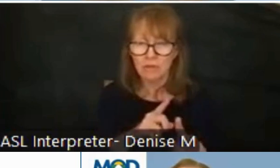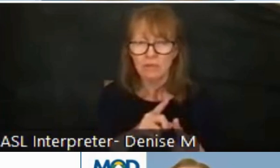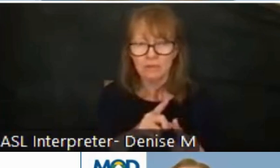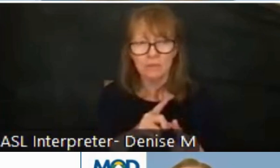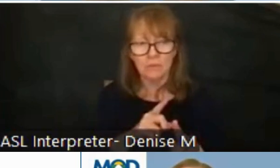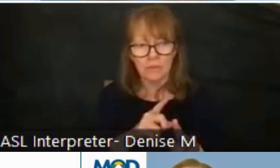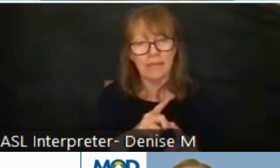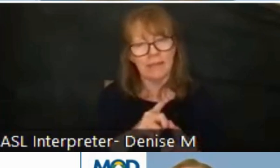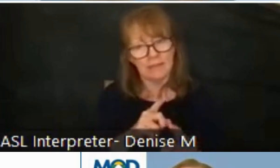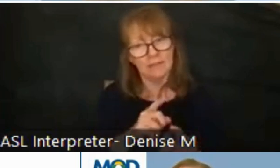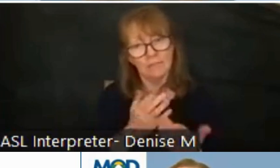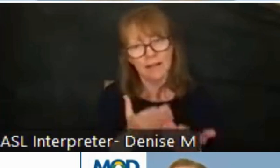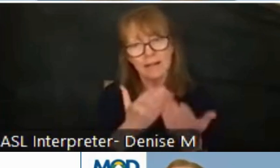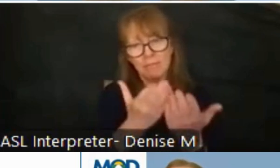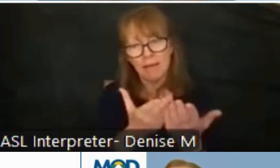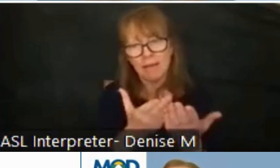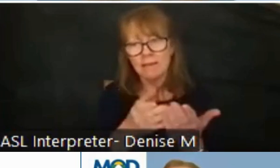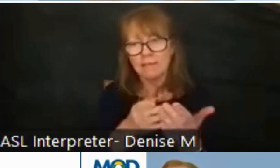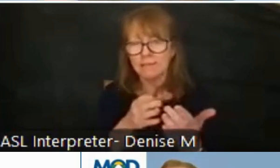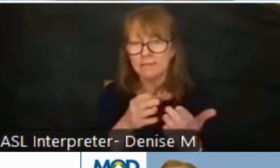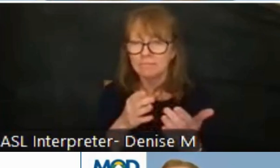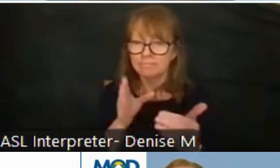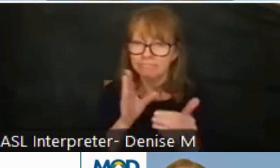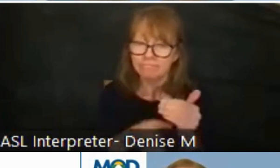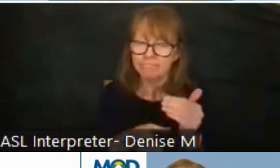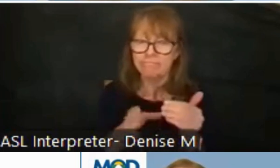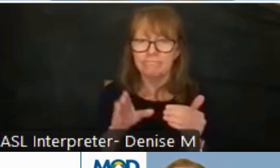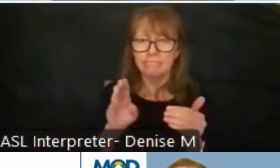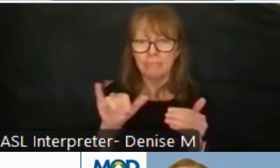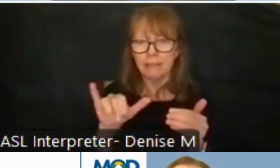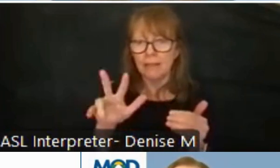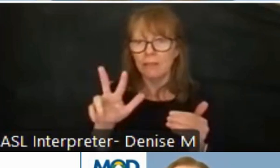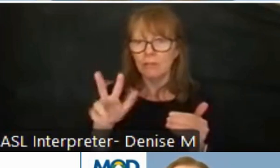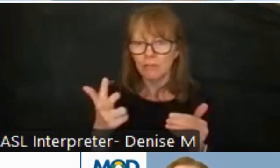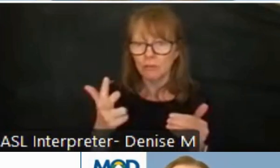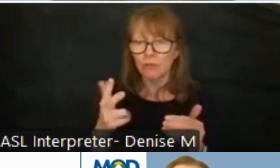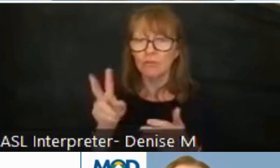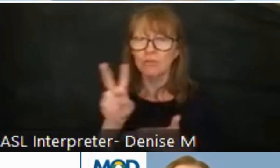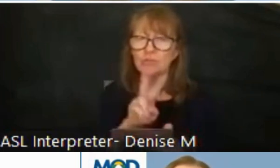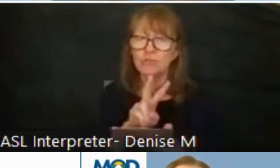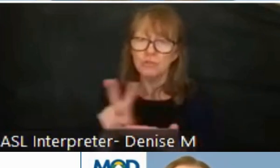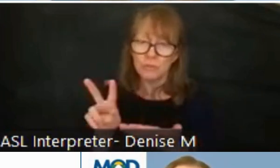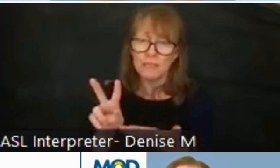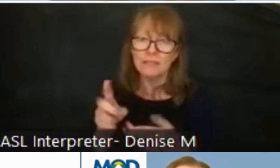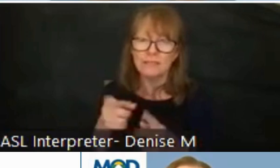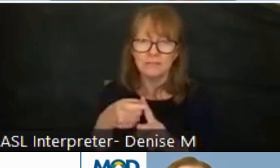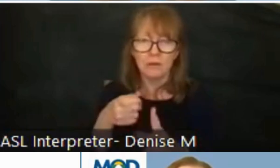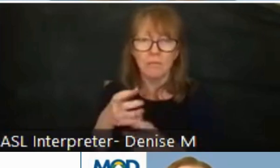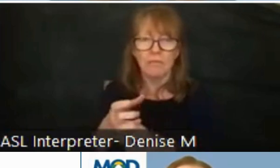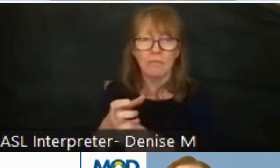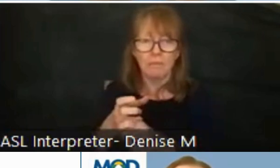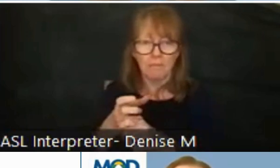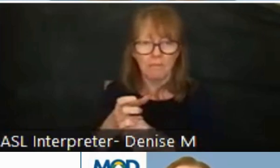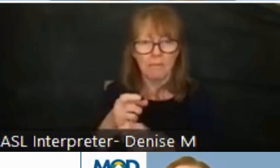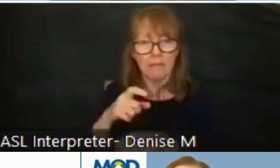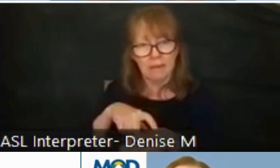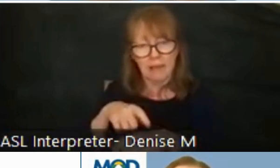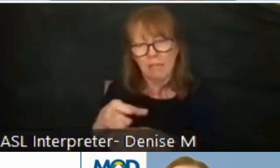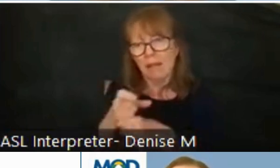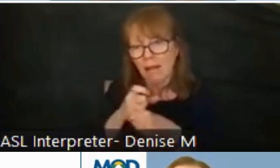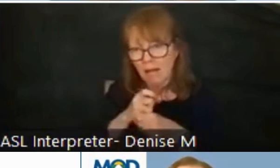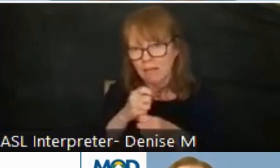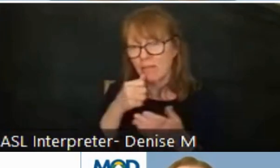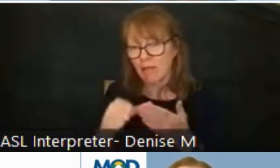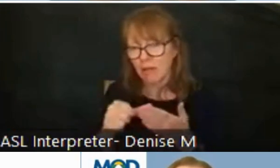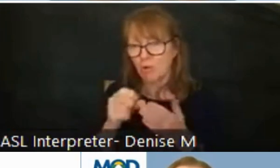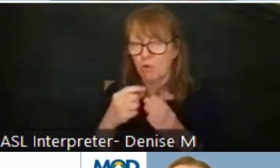specific date, like May 3rd. That's about 2 weeks from when they receive the letter or email. So now that we've